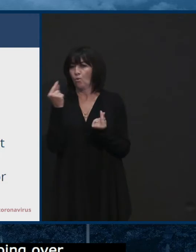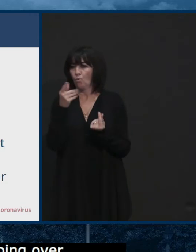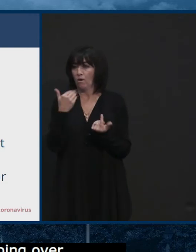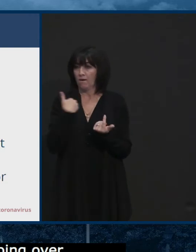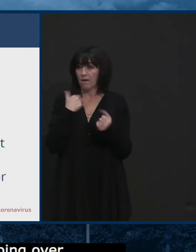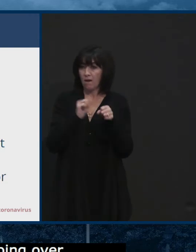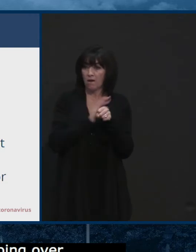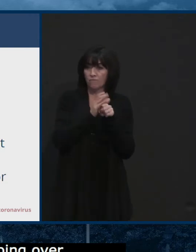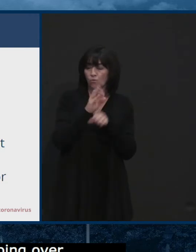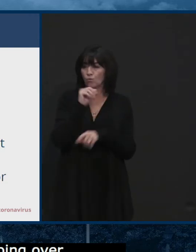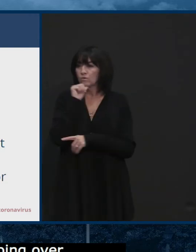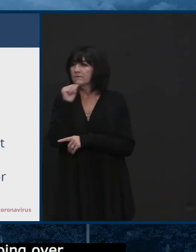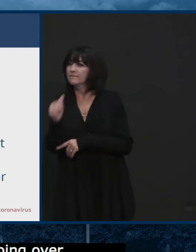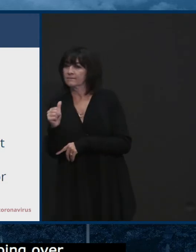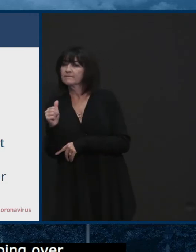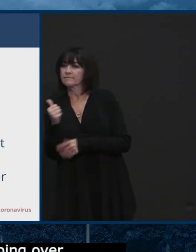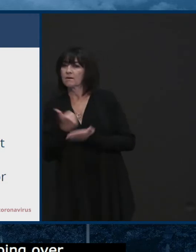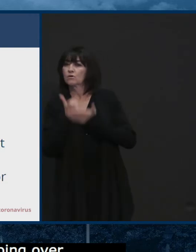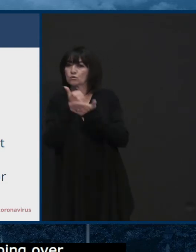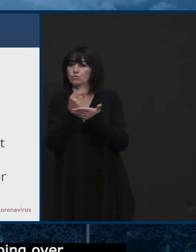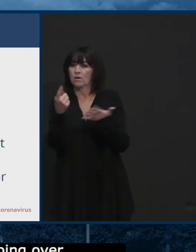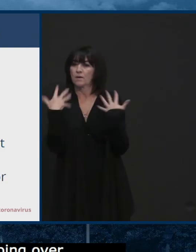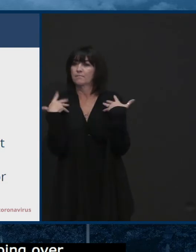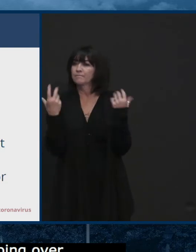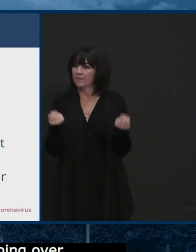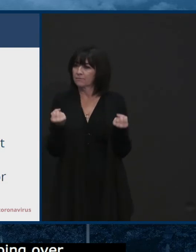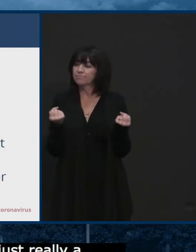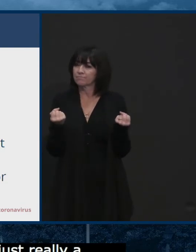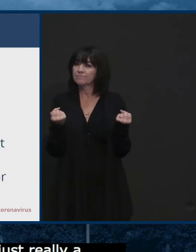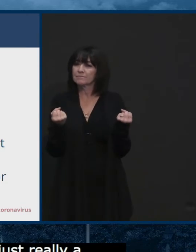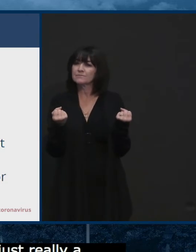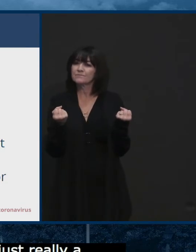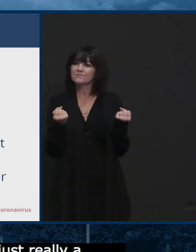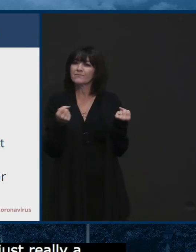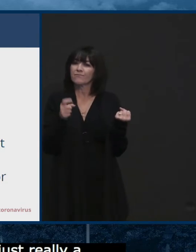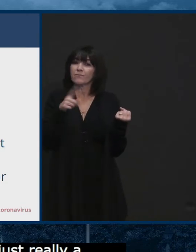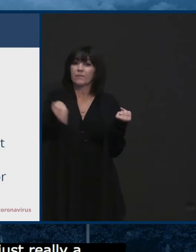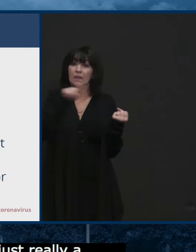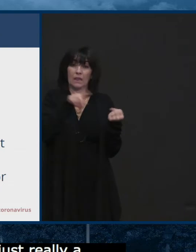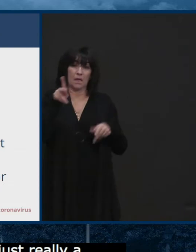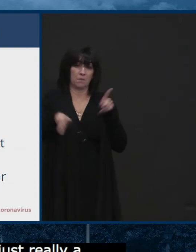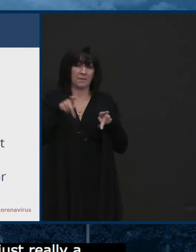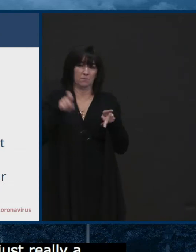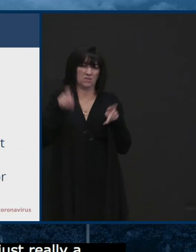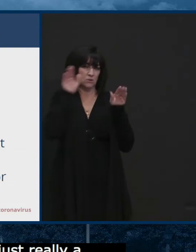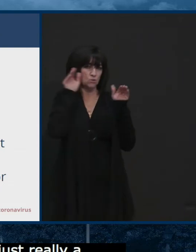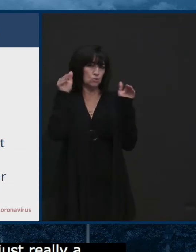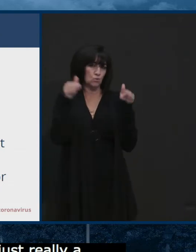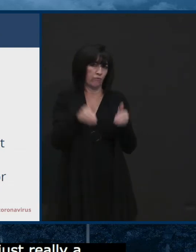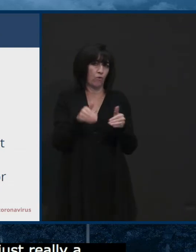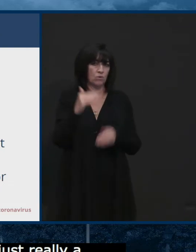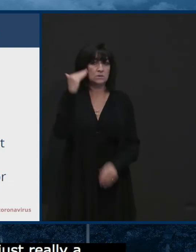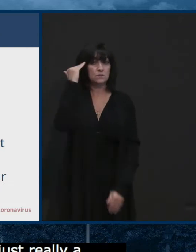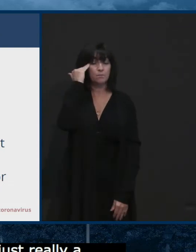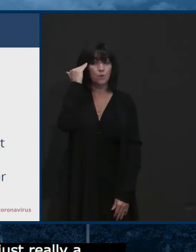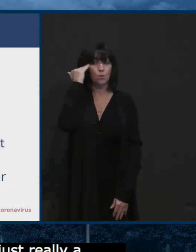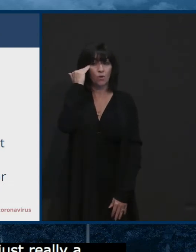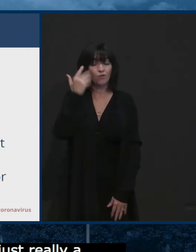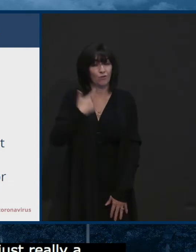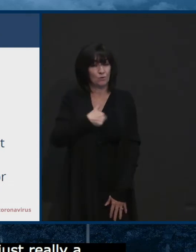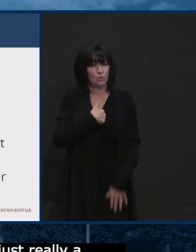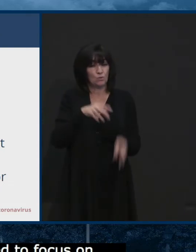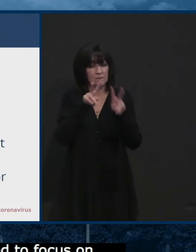an outstanding effort. And also something that people need to focus on and be aware of as we assess the spread of the